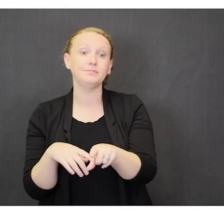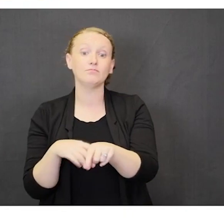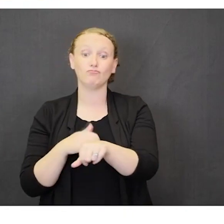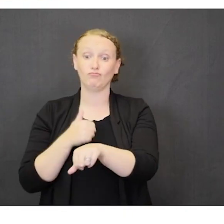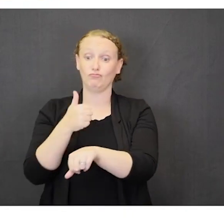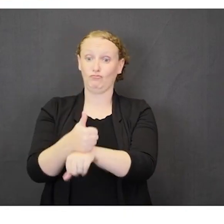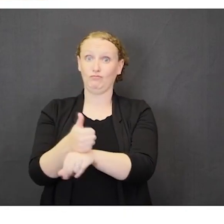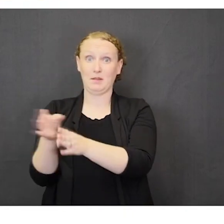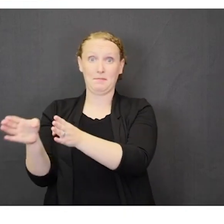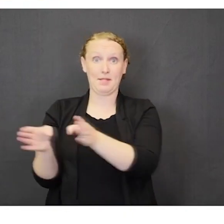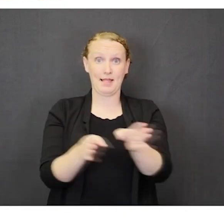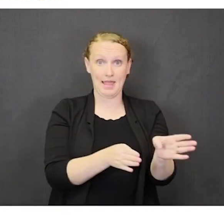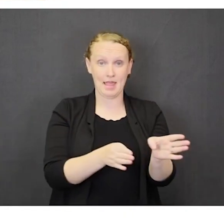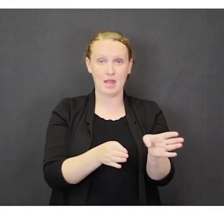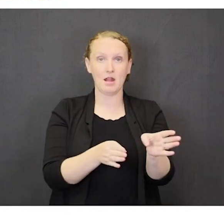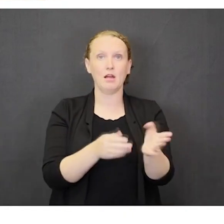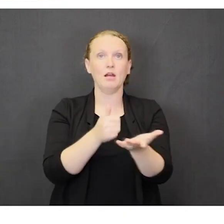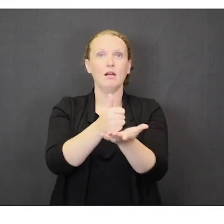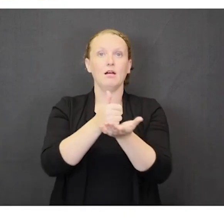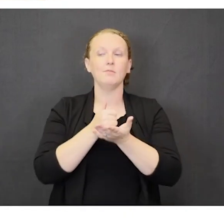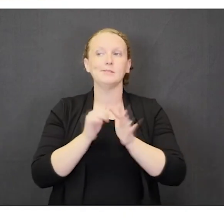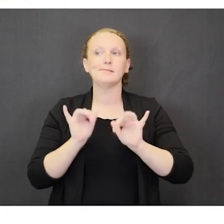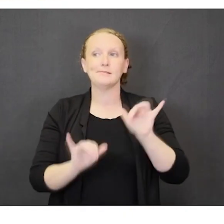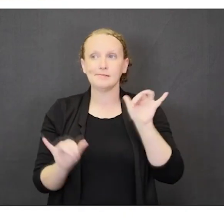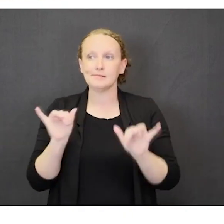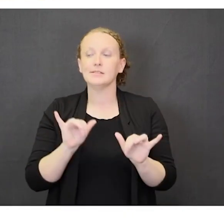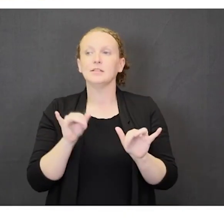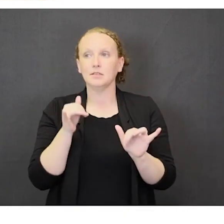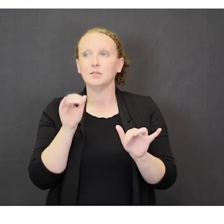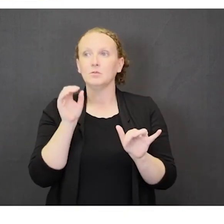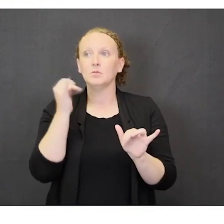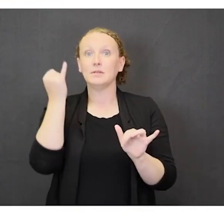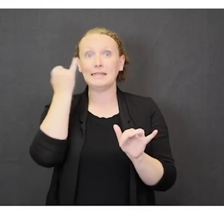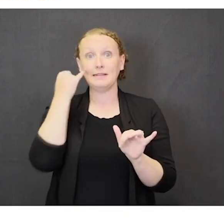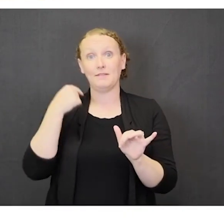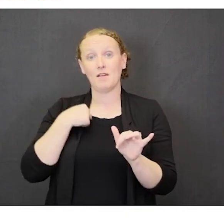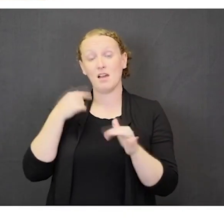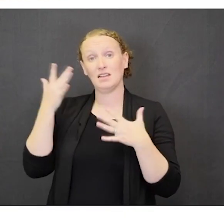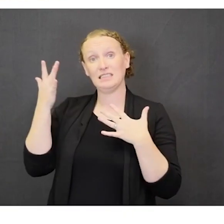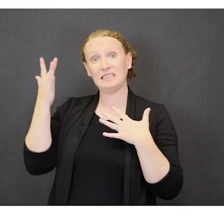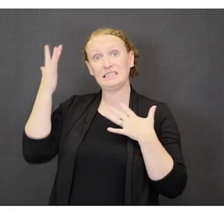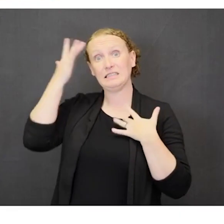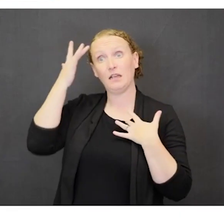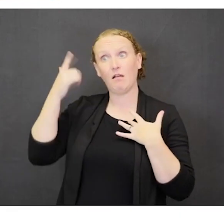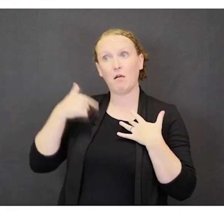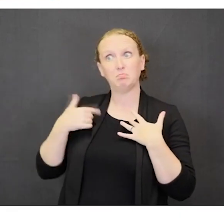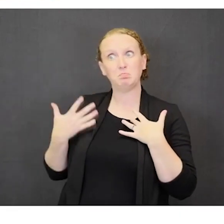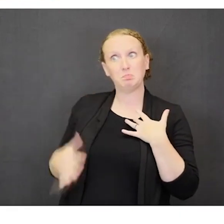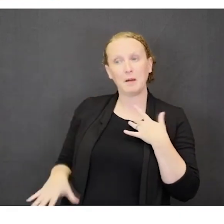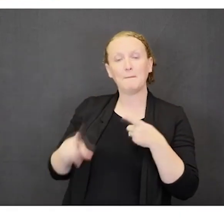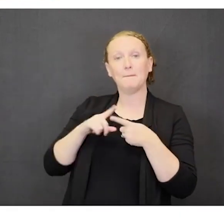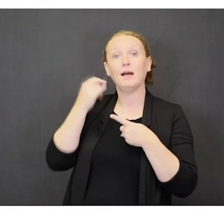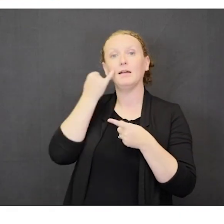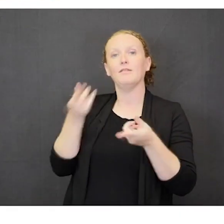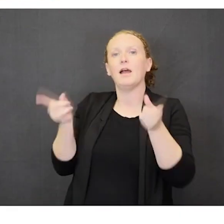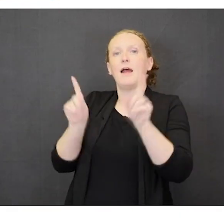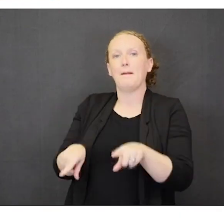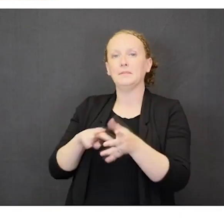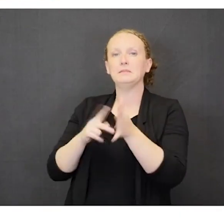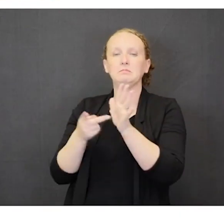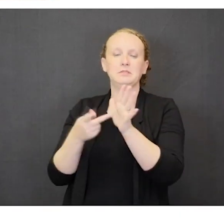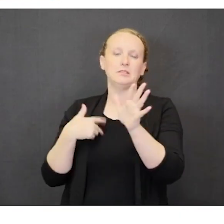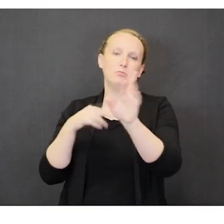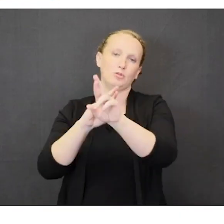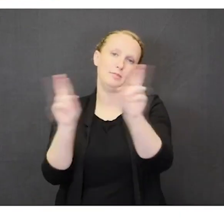help you be able to recognize that in your worst case scenario, there are still things that you can do and that you can be prepared for